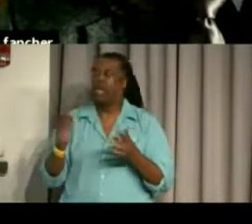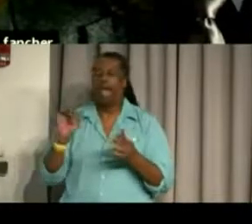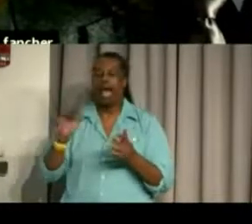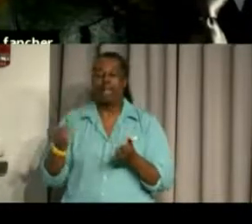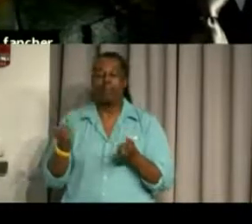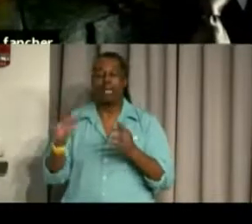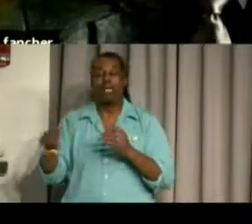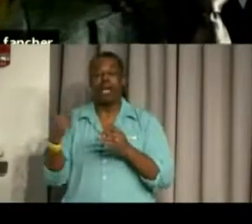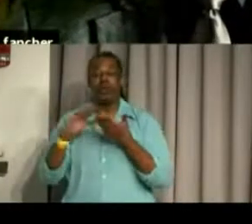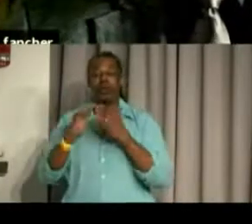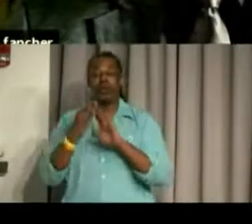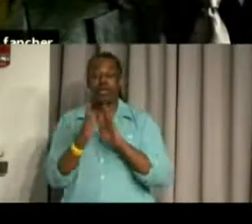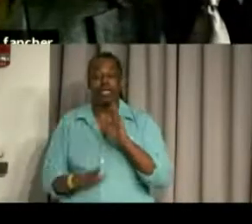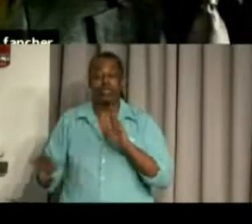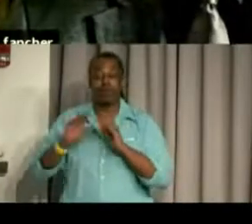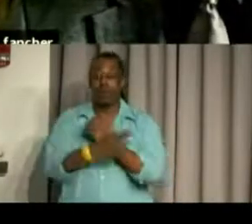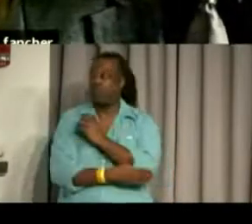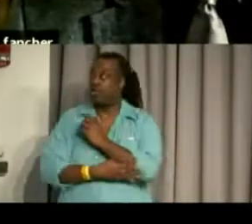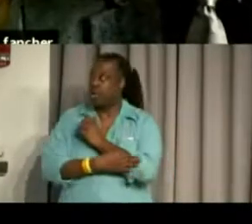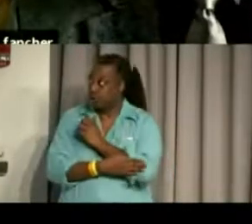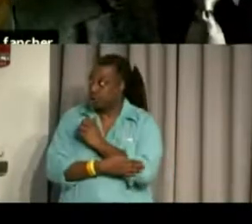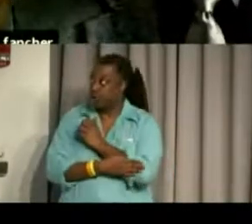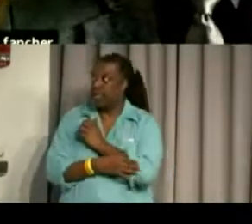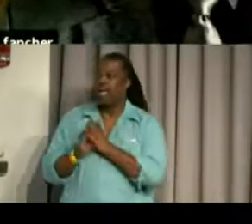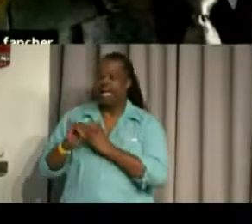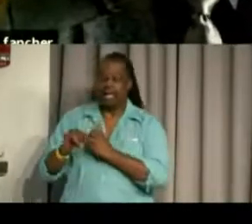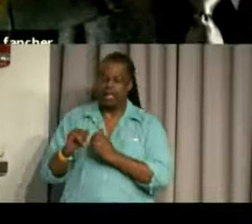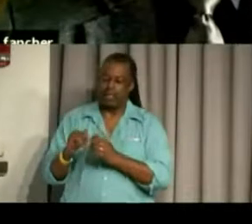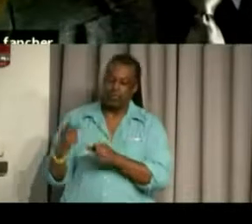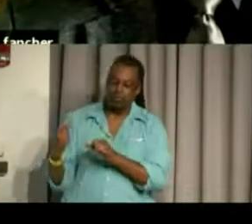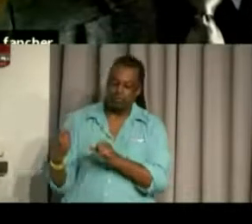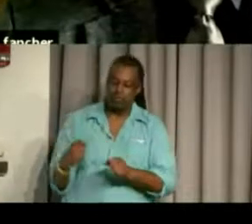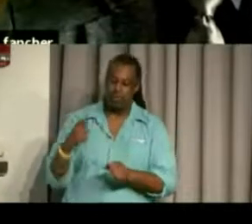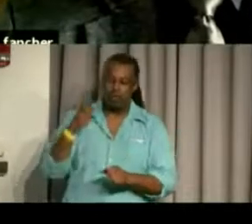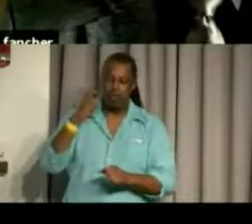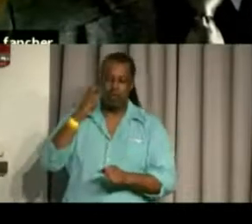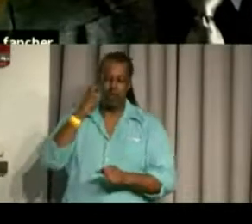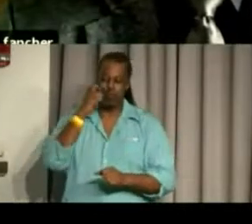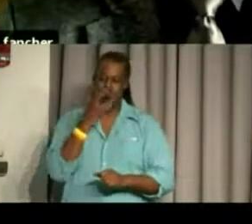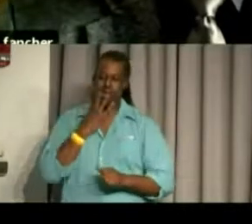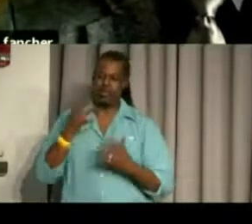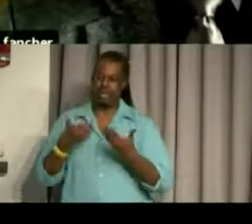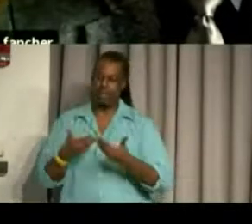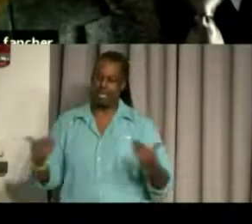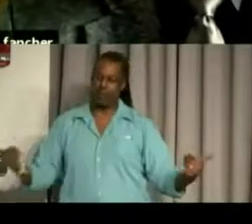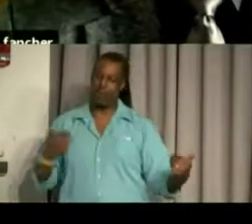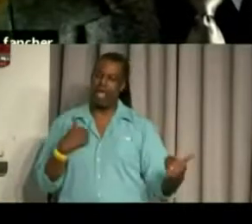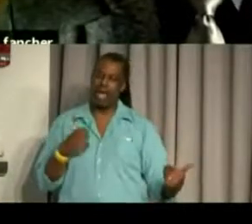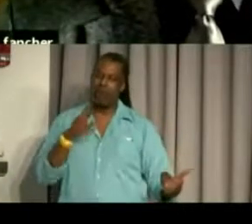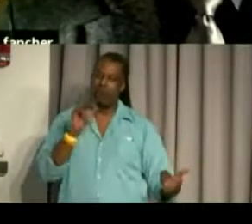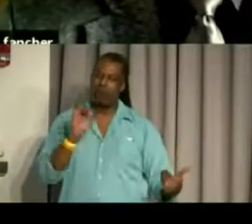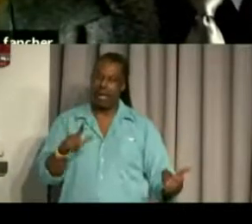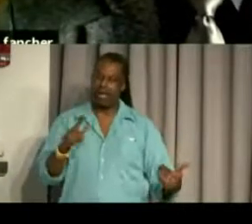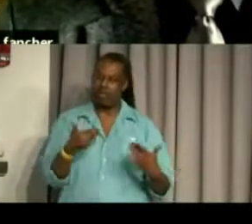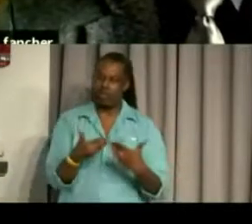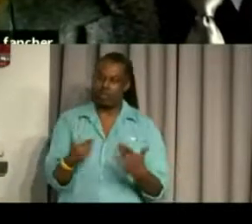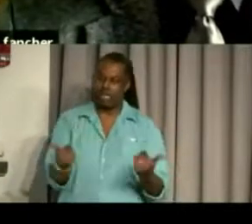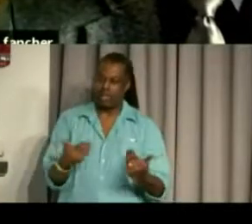the country, is very racially segregated. We have a lot of racial segregation